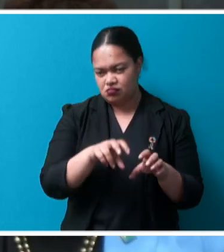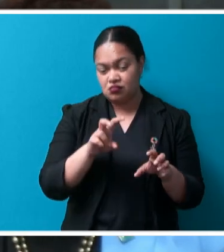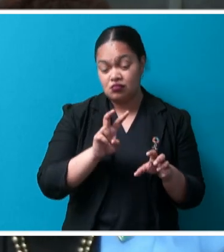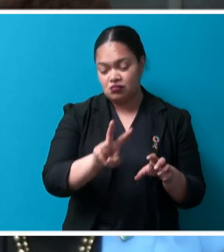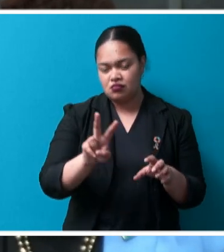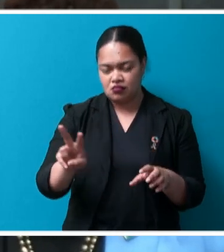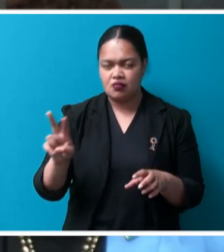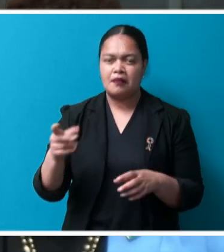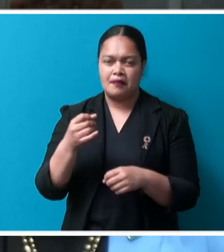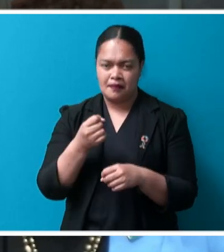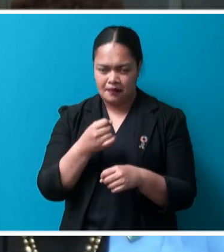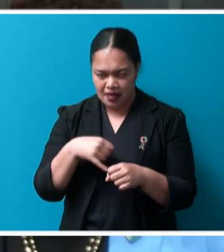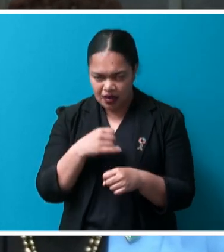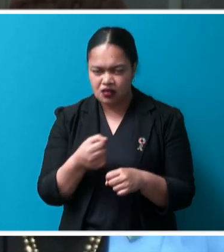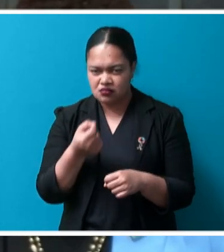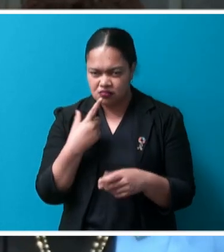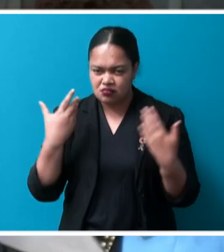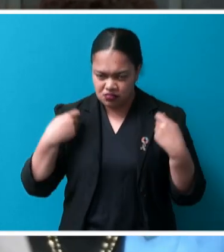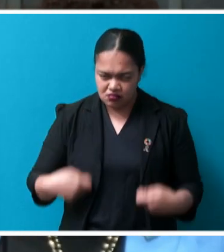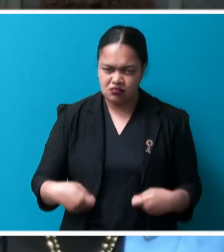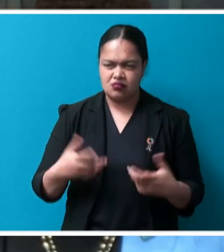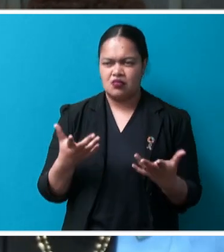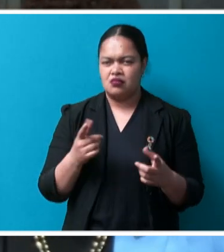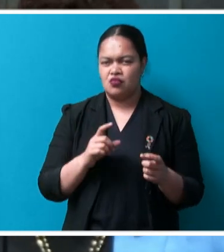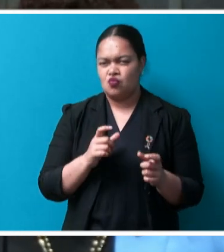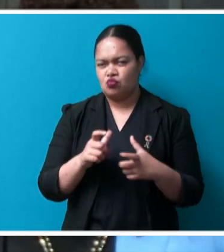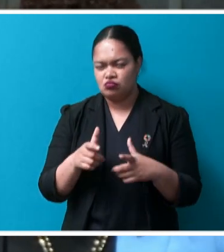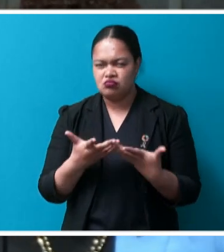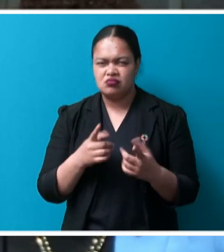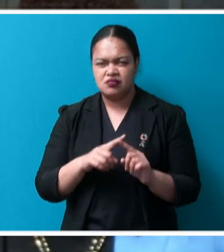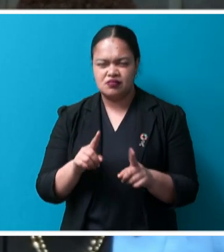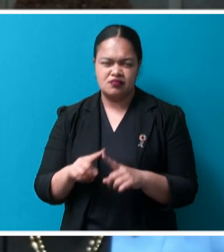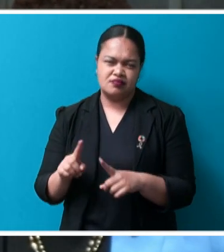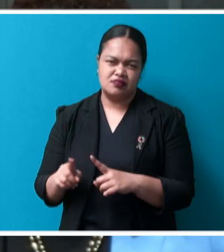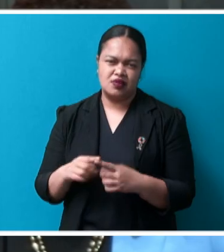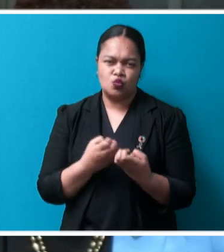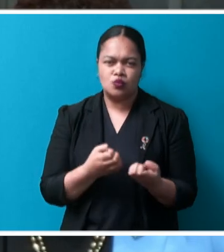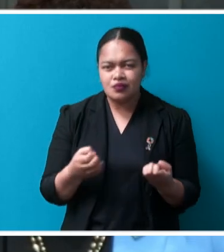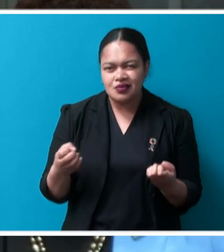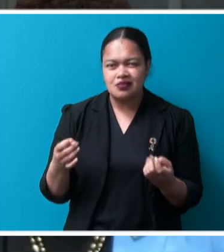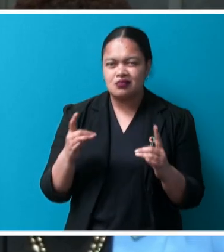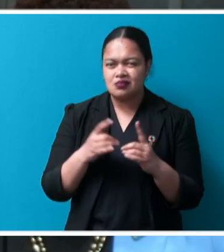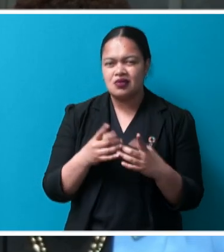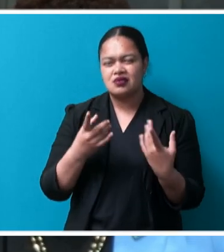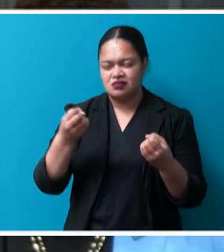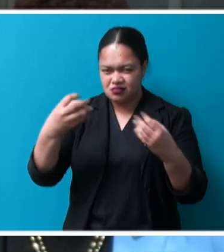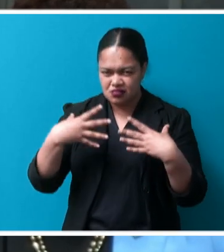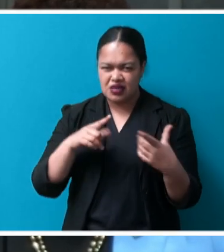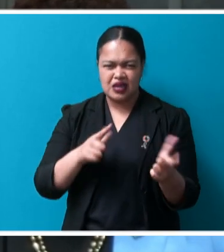consumable, dressings, clothing, infection control, appliance, bed linen, X-ray, and laboratory